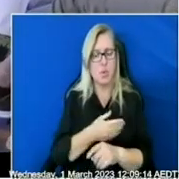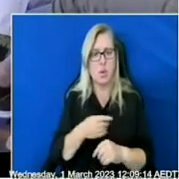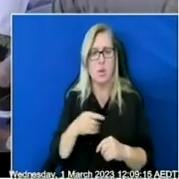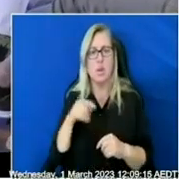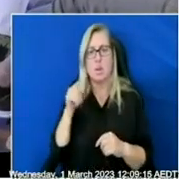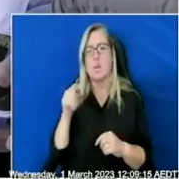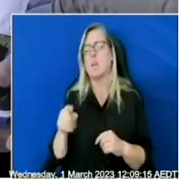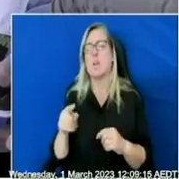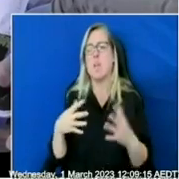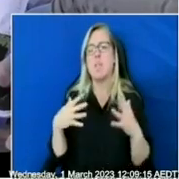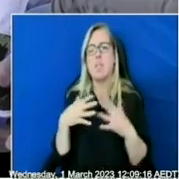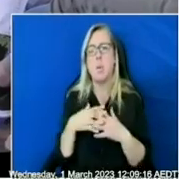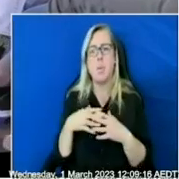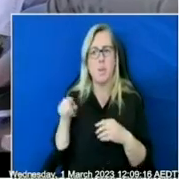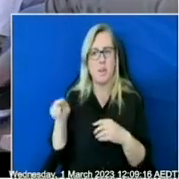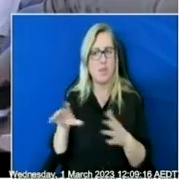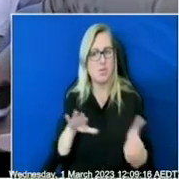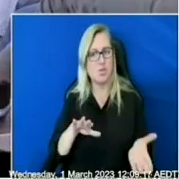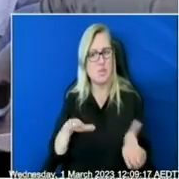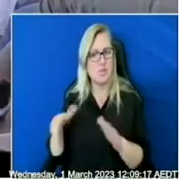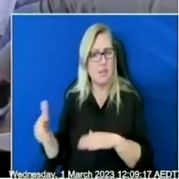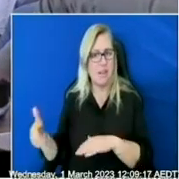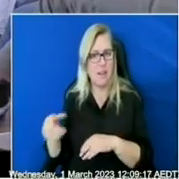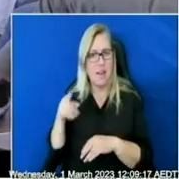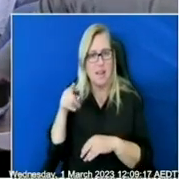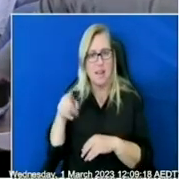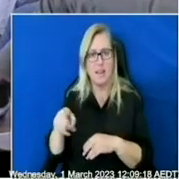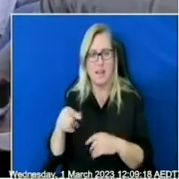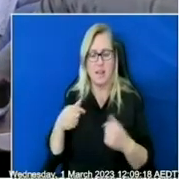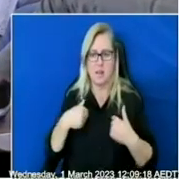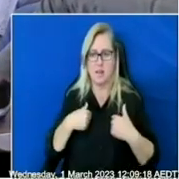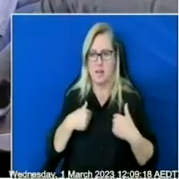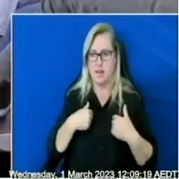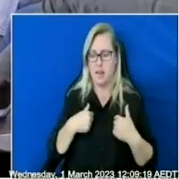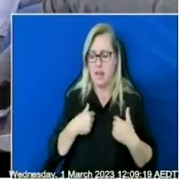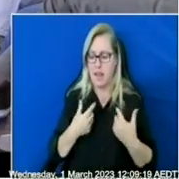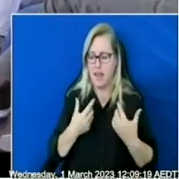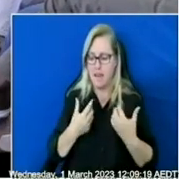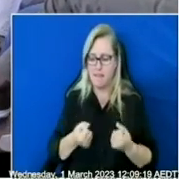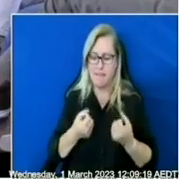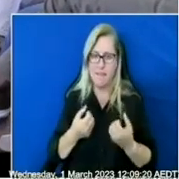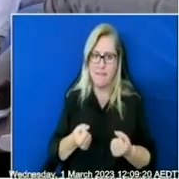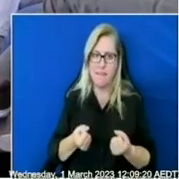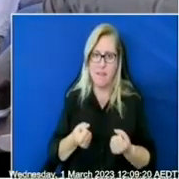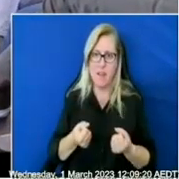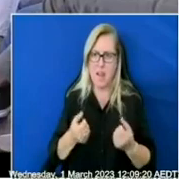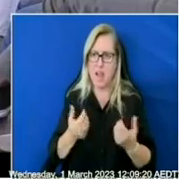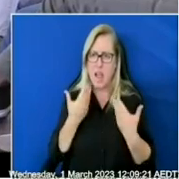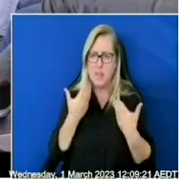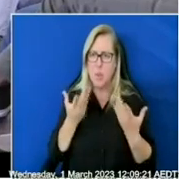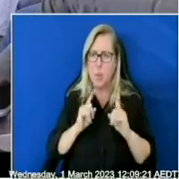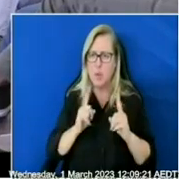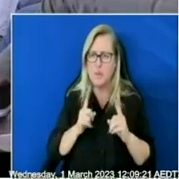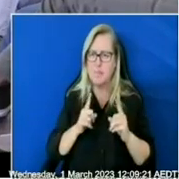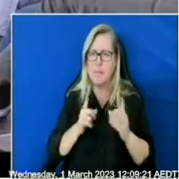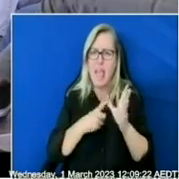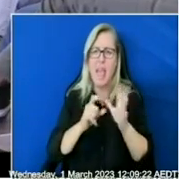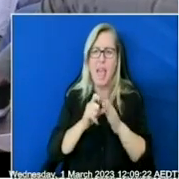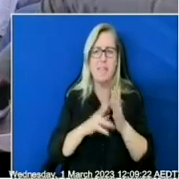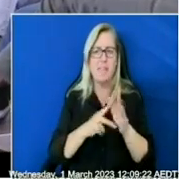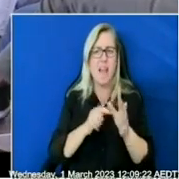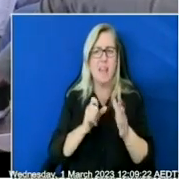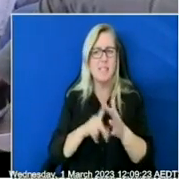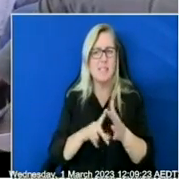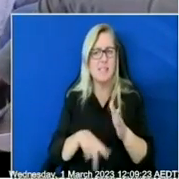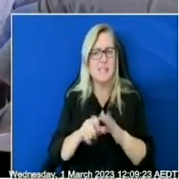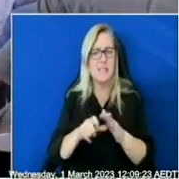she got very... I had a... I don't know what it's, advanced care plan. If she ever, in it was stated, if she ever got sick in Melbourne...